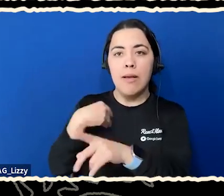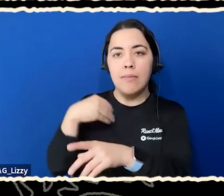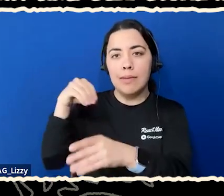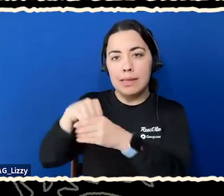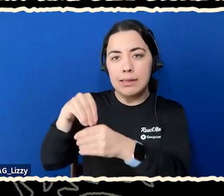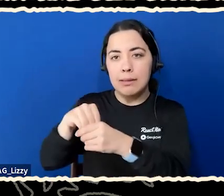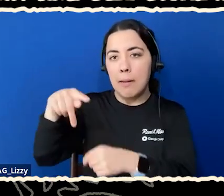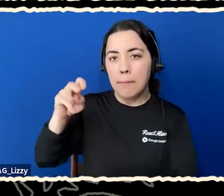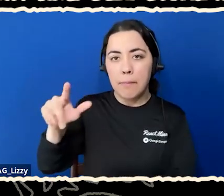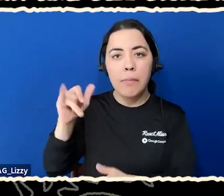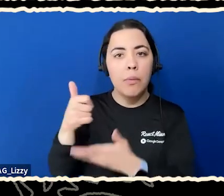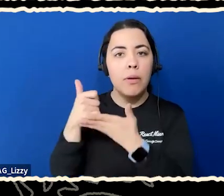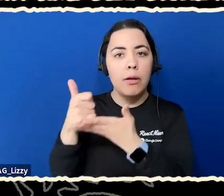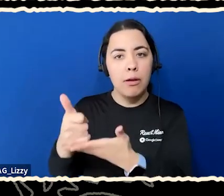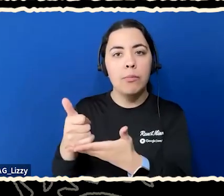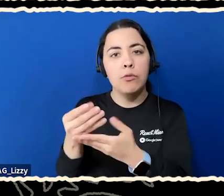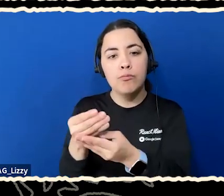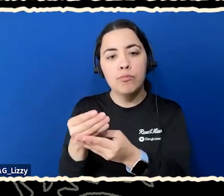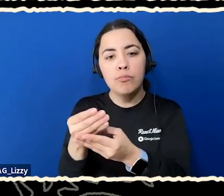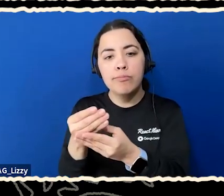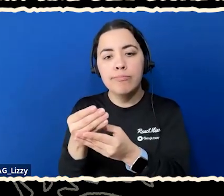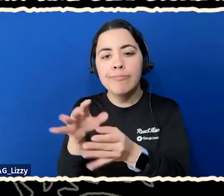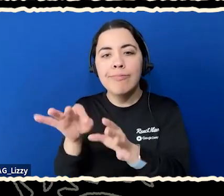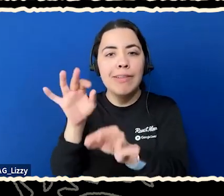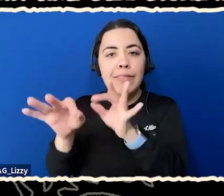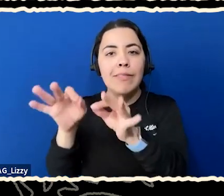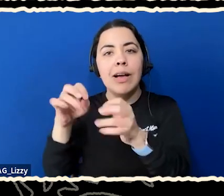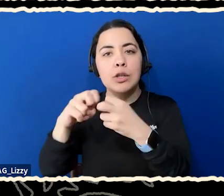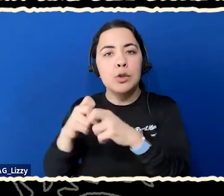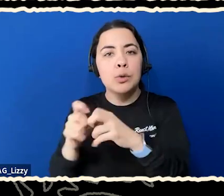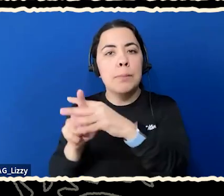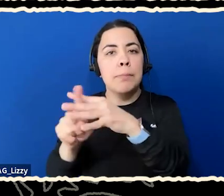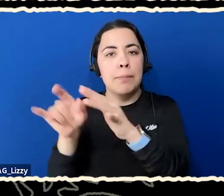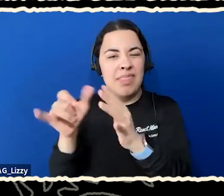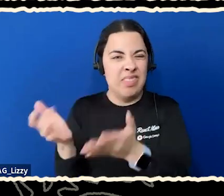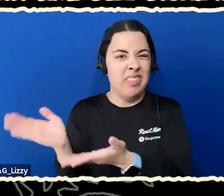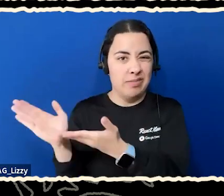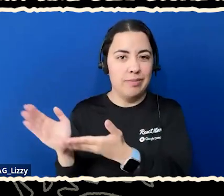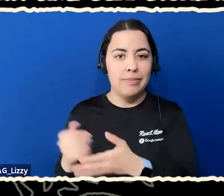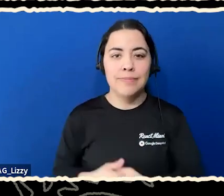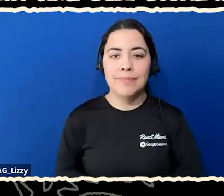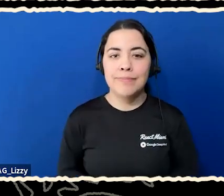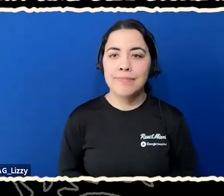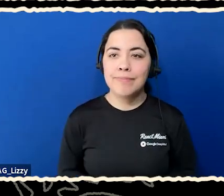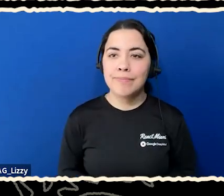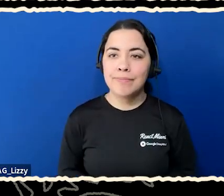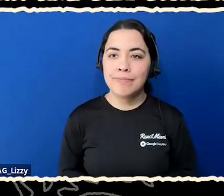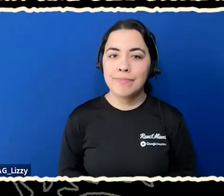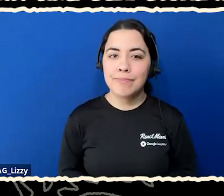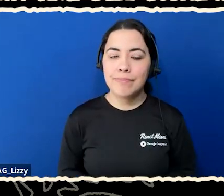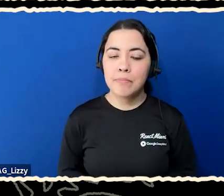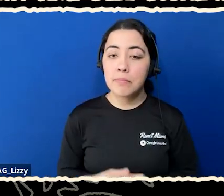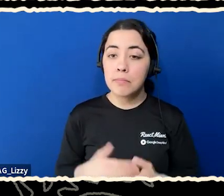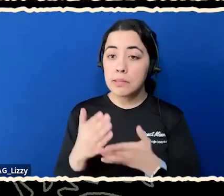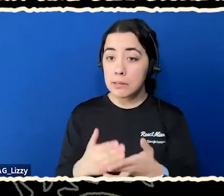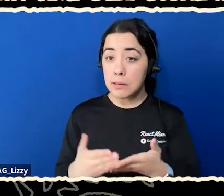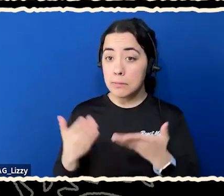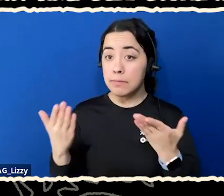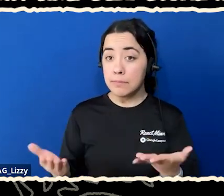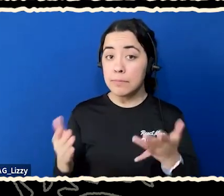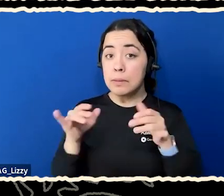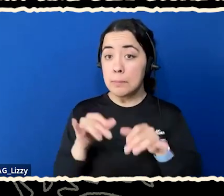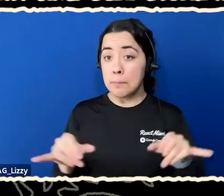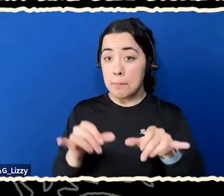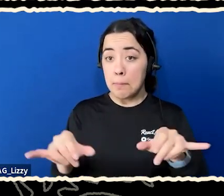find cases of performance issues like this. Okay, so some of these patterns you can